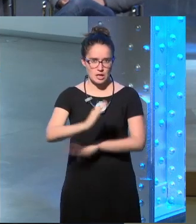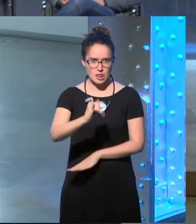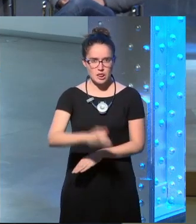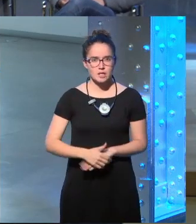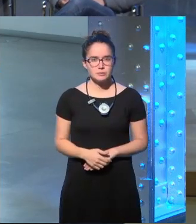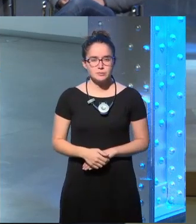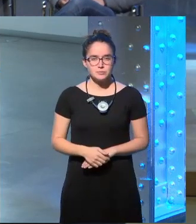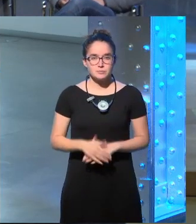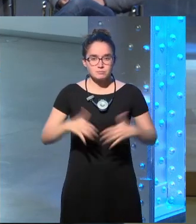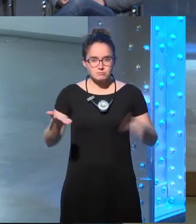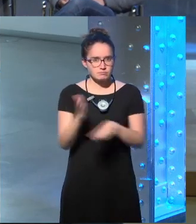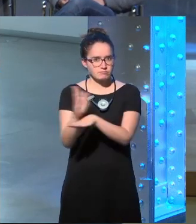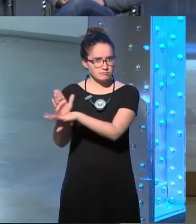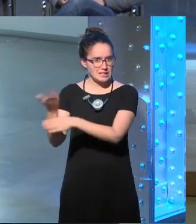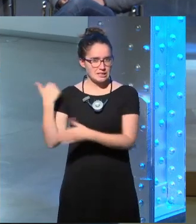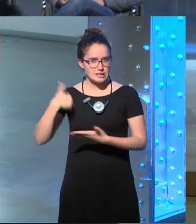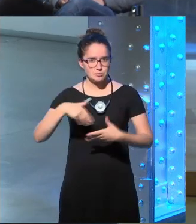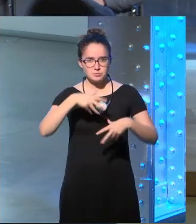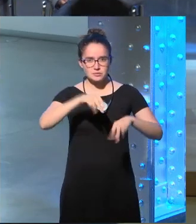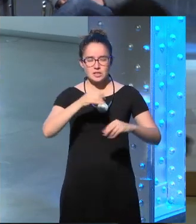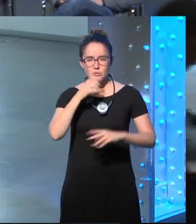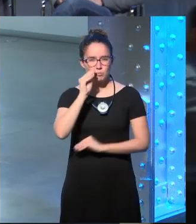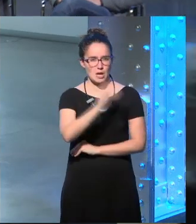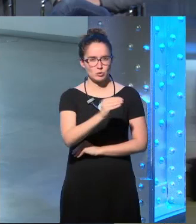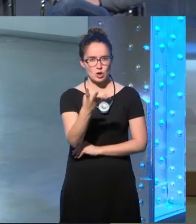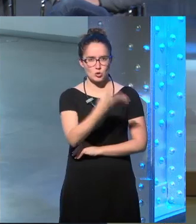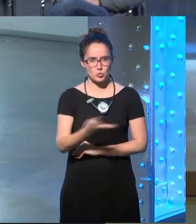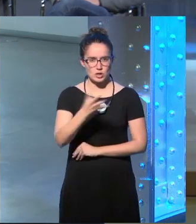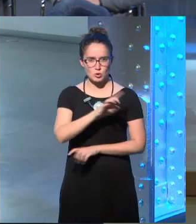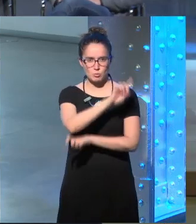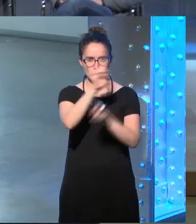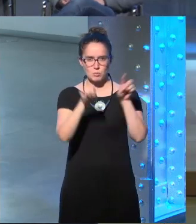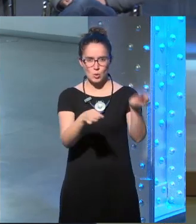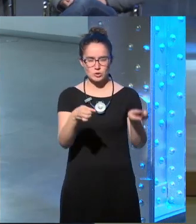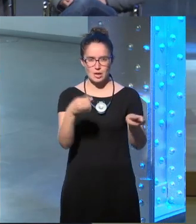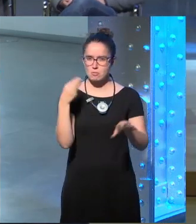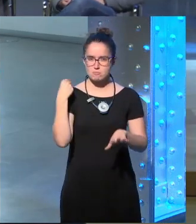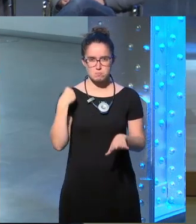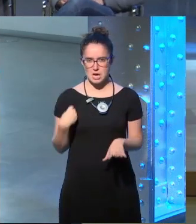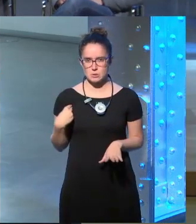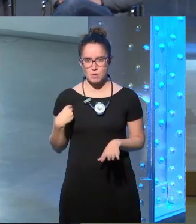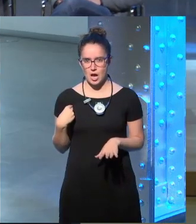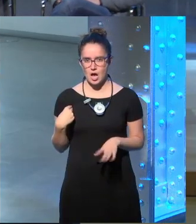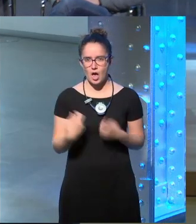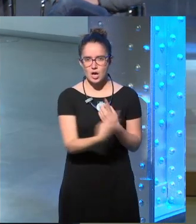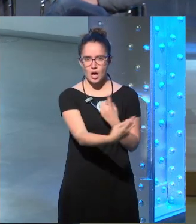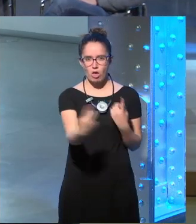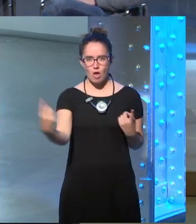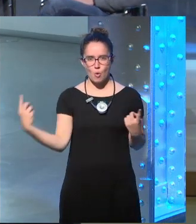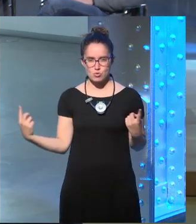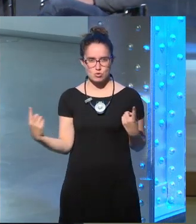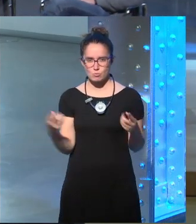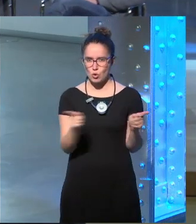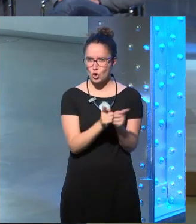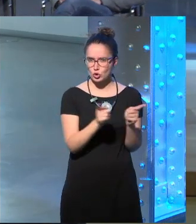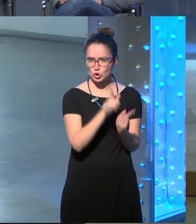of tablets and mobile phones to disabled people. My first question for you